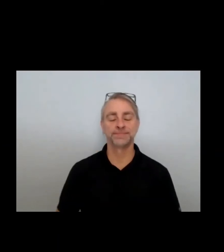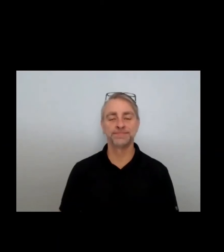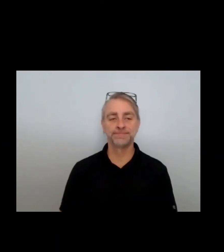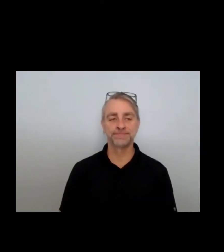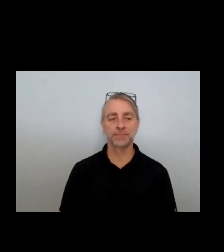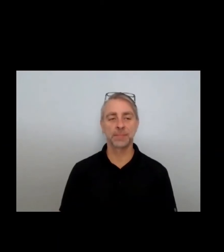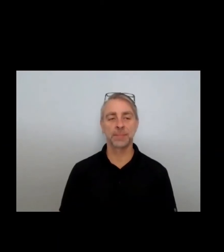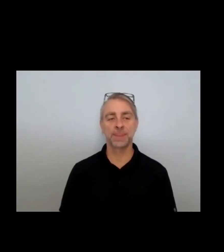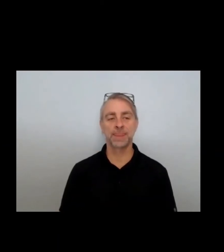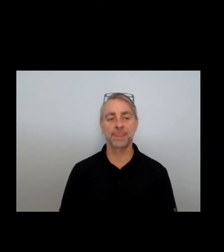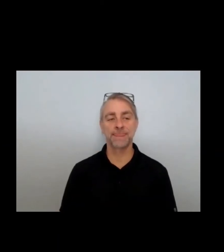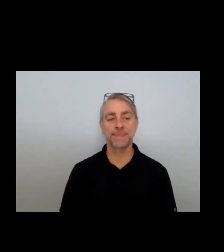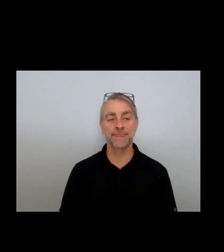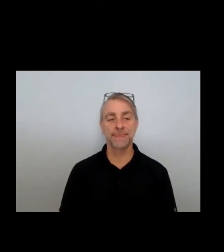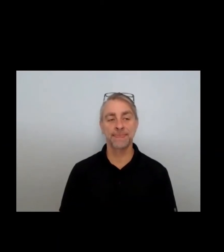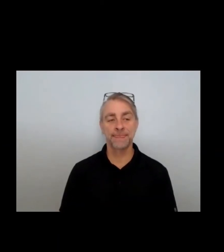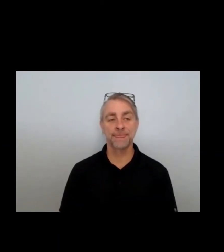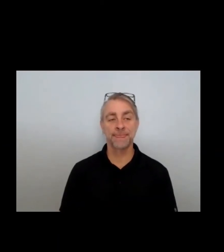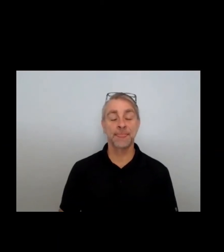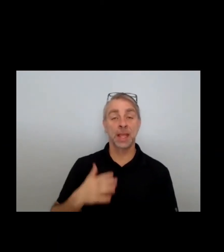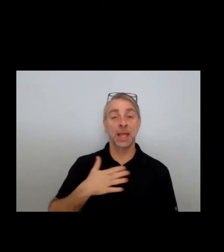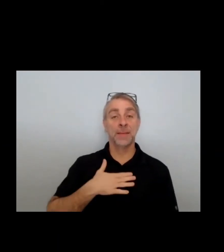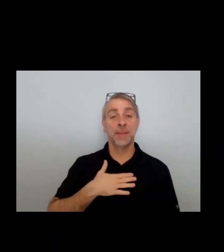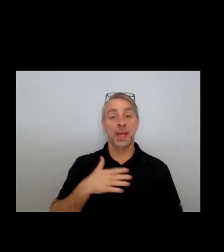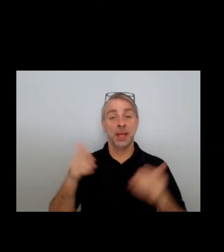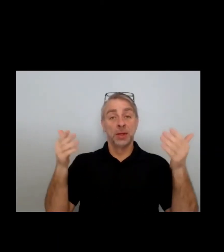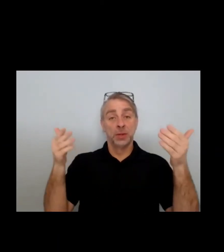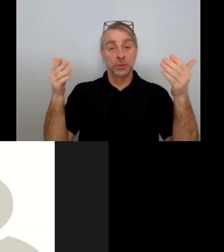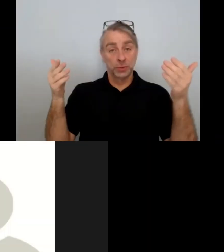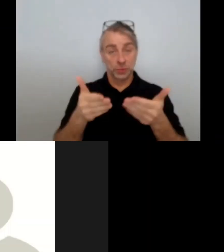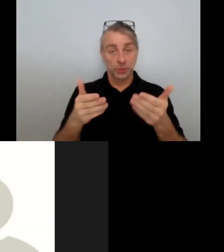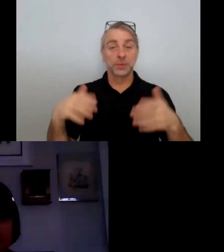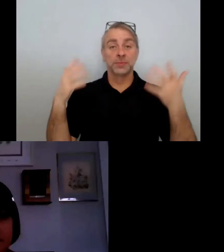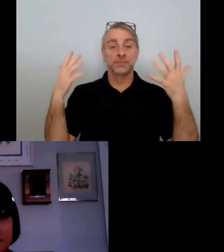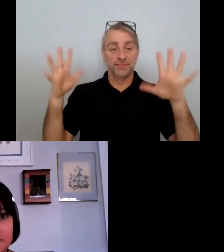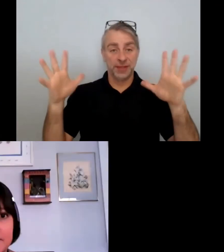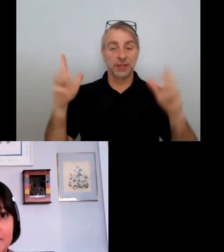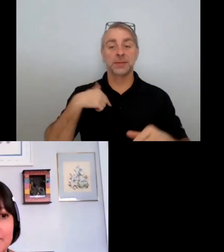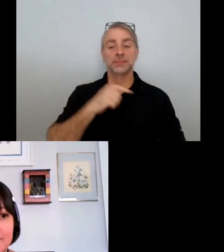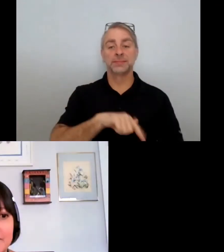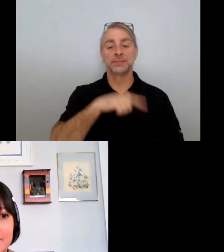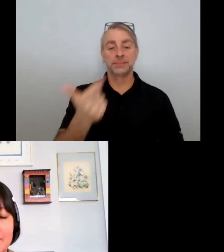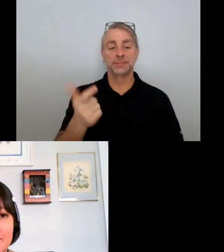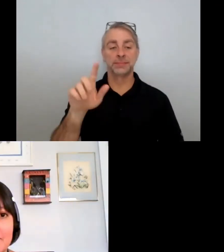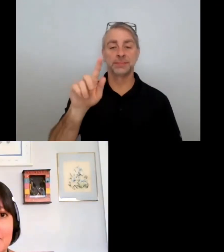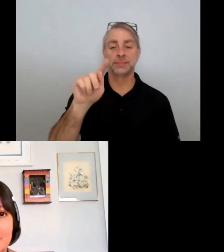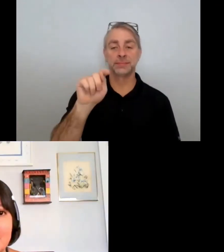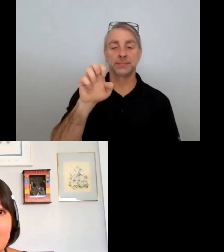Well, with that, I am going to turn things over to Dr. Terri Pigott.